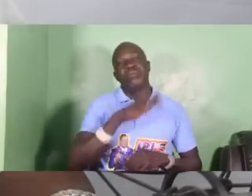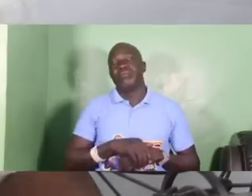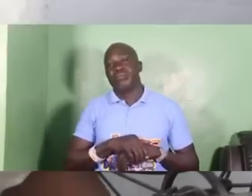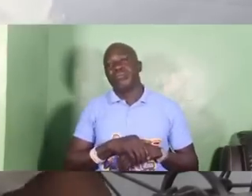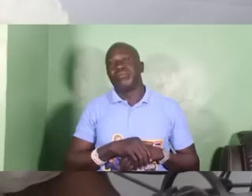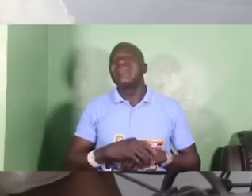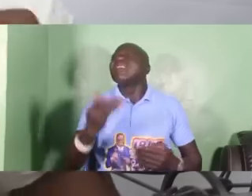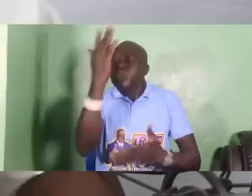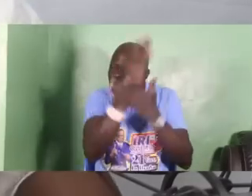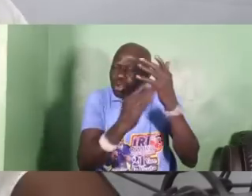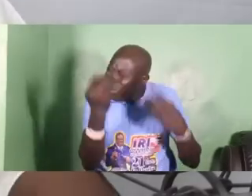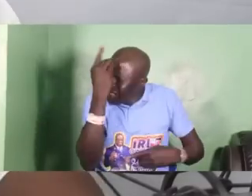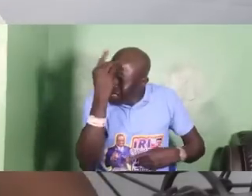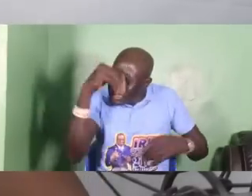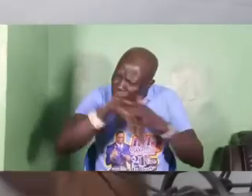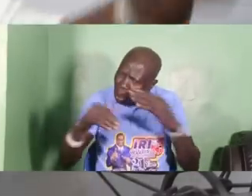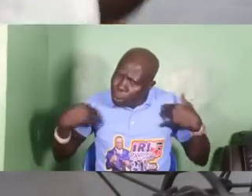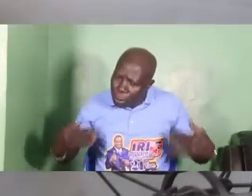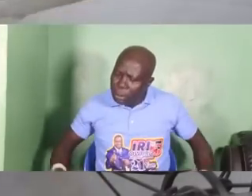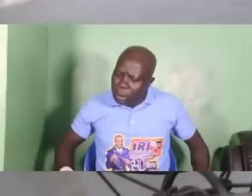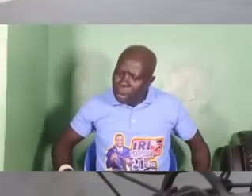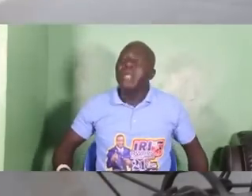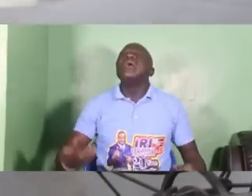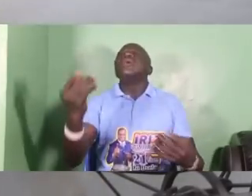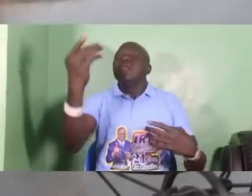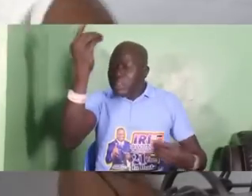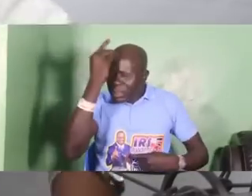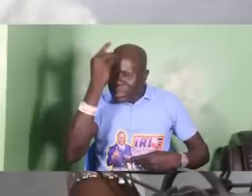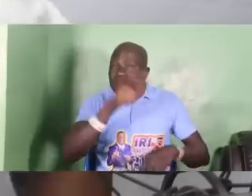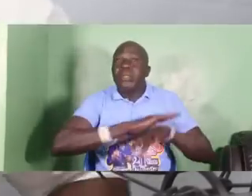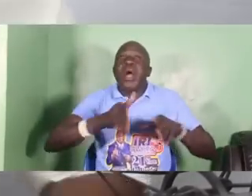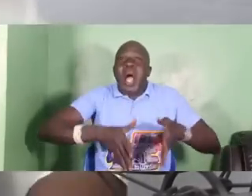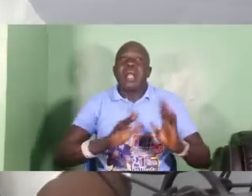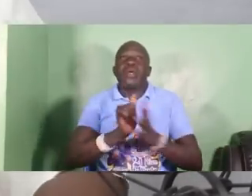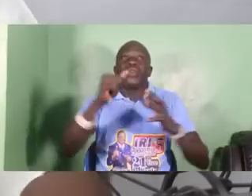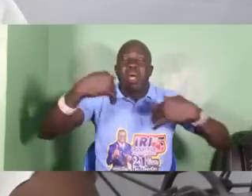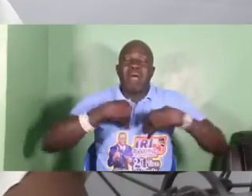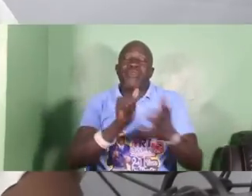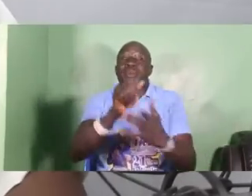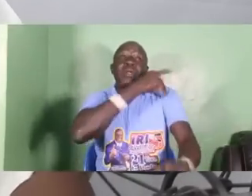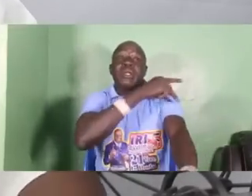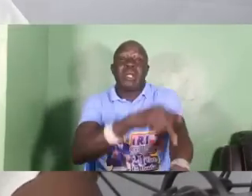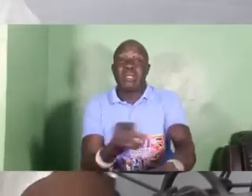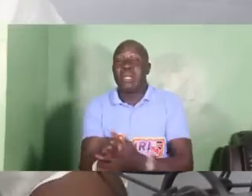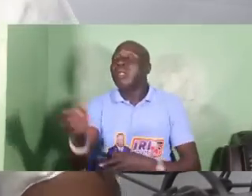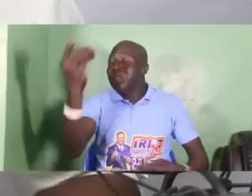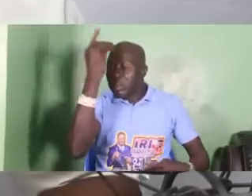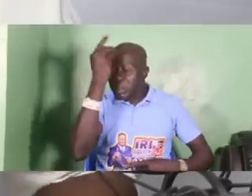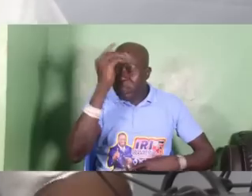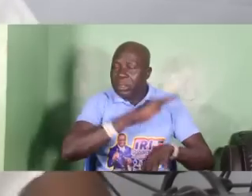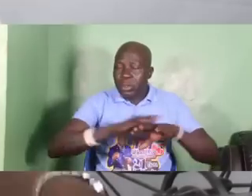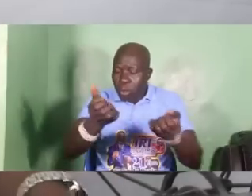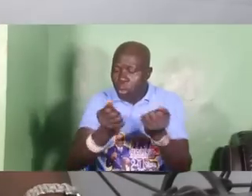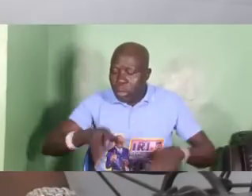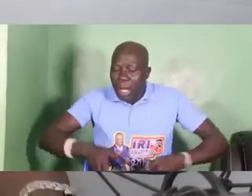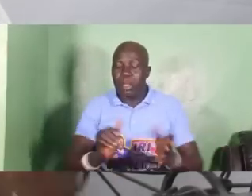you life. There is a disease that has kept itself in your body. Is a disease that didn't allow one to conceive.